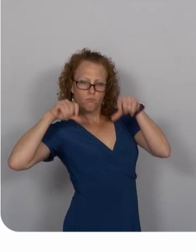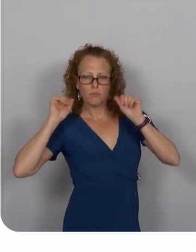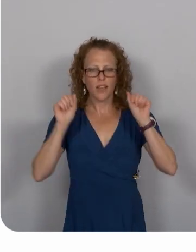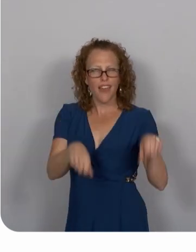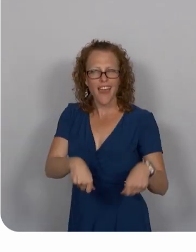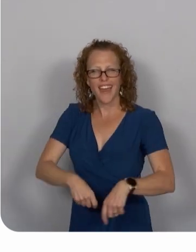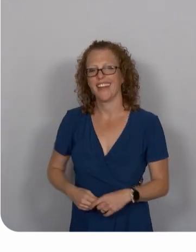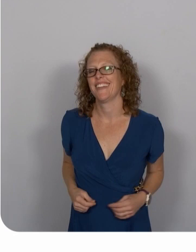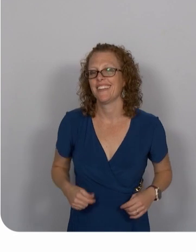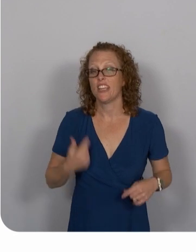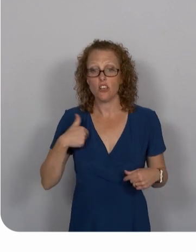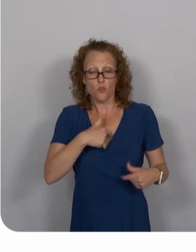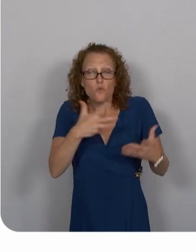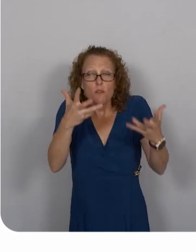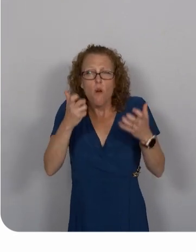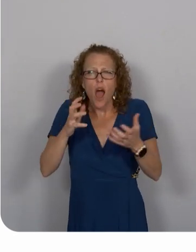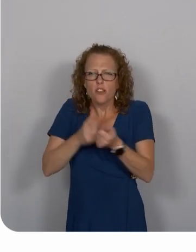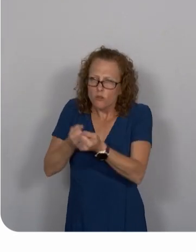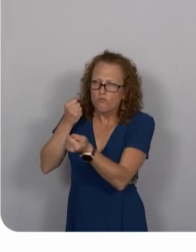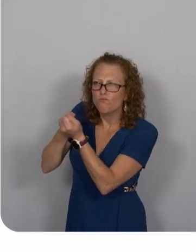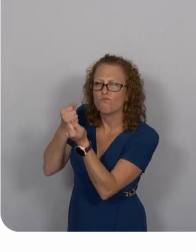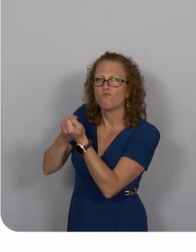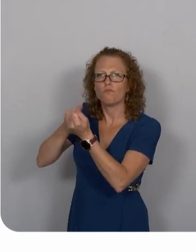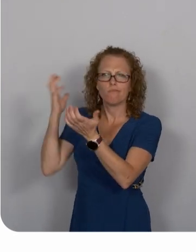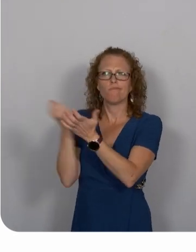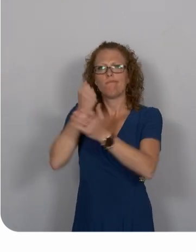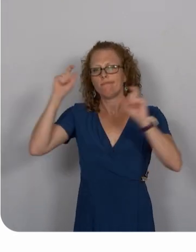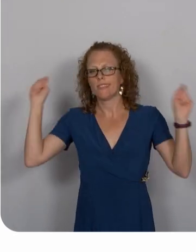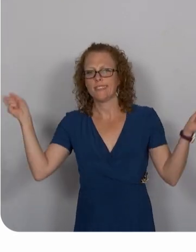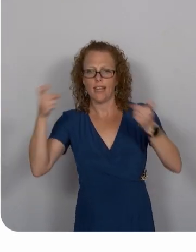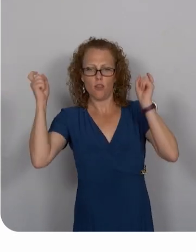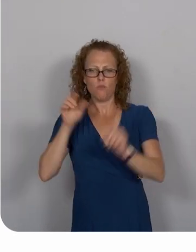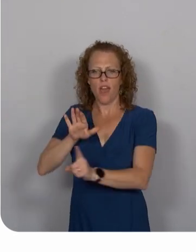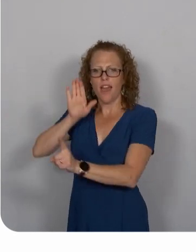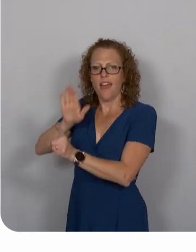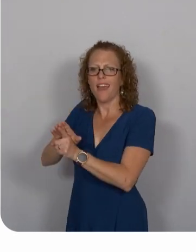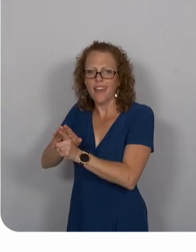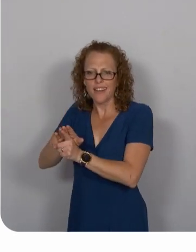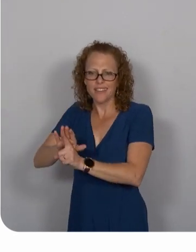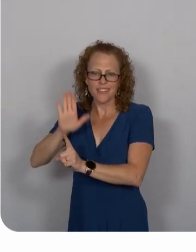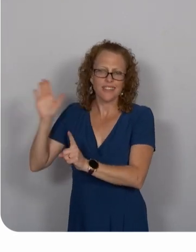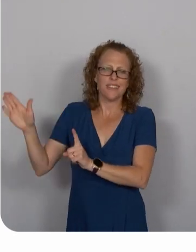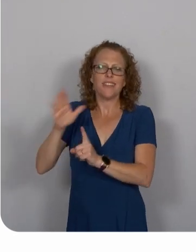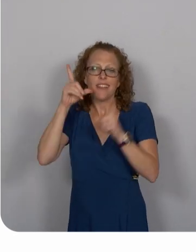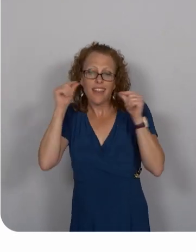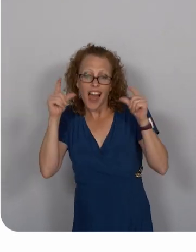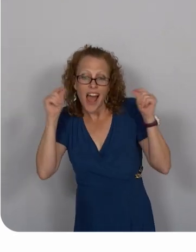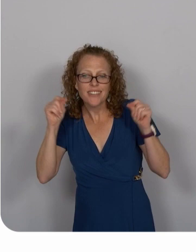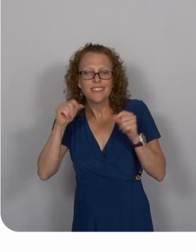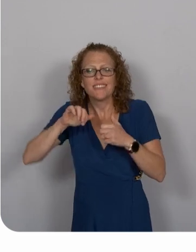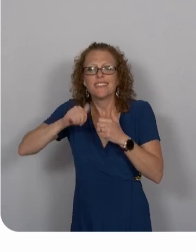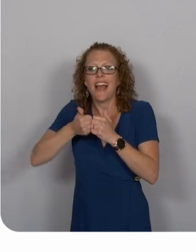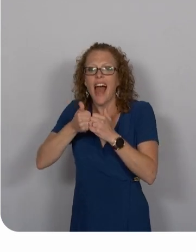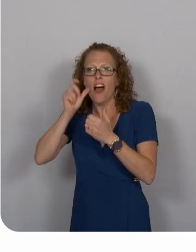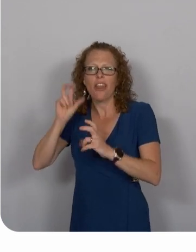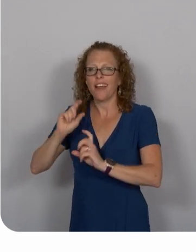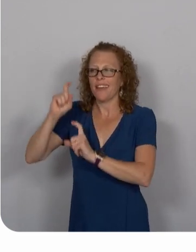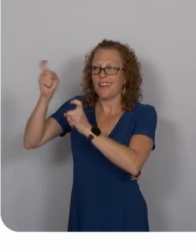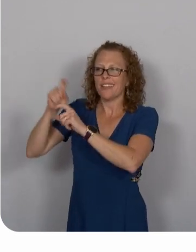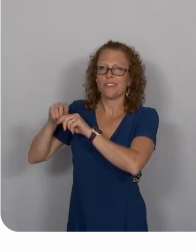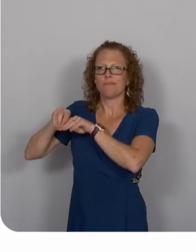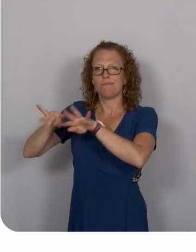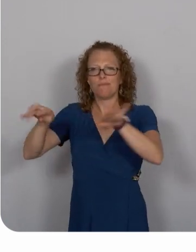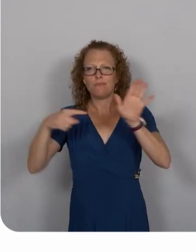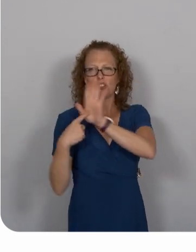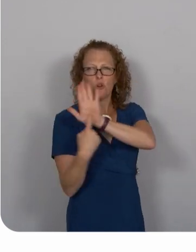We wanted to celebrate the awesome tech and the oomph that we have packed into these glasses. So check out the